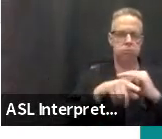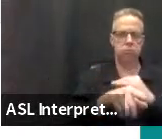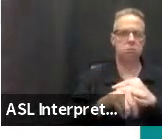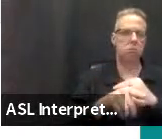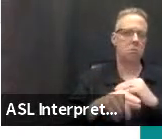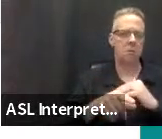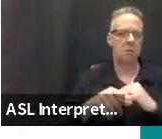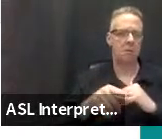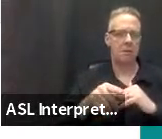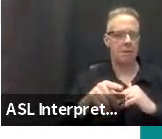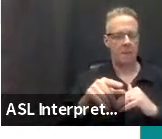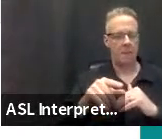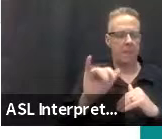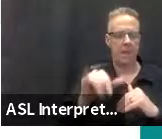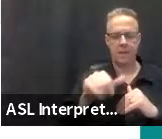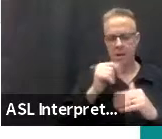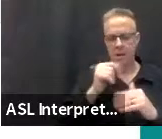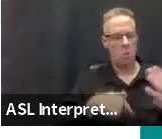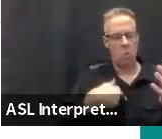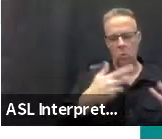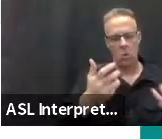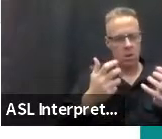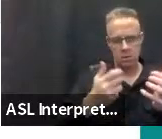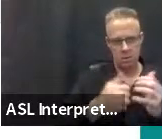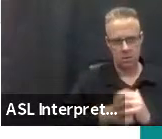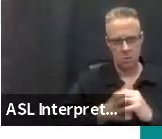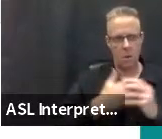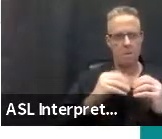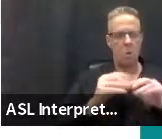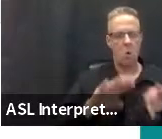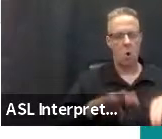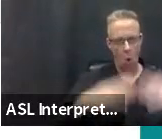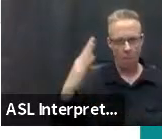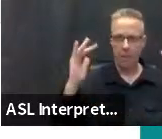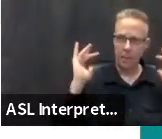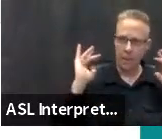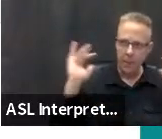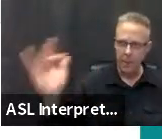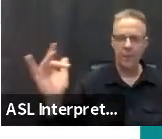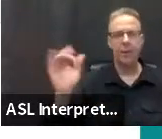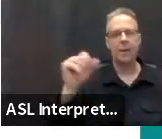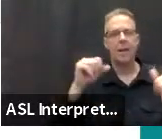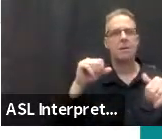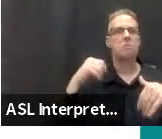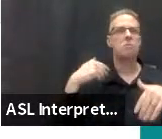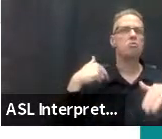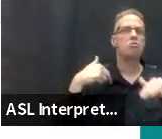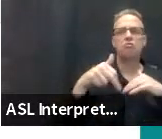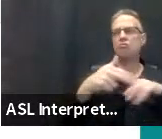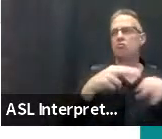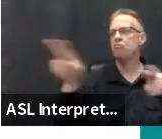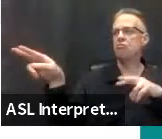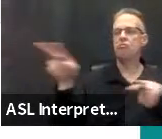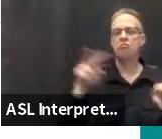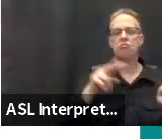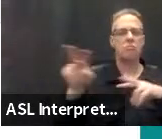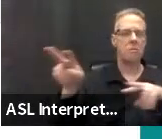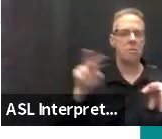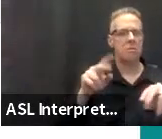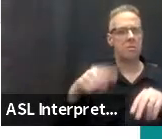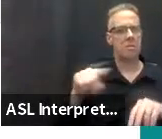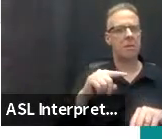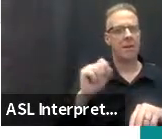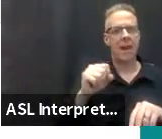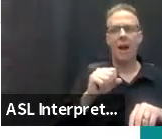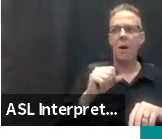resembles a confined space. We don't want that, right? We want it to be open. We want it to be a place that people